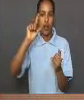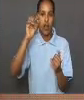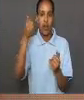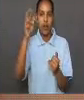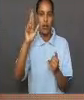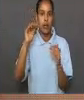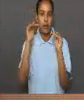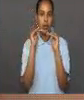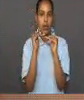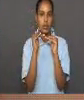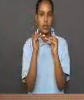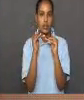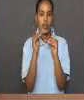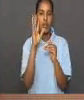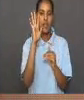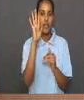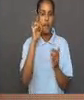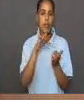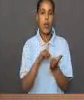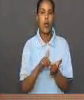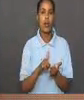water equals